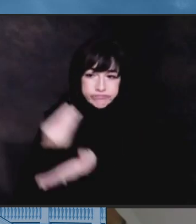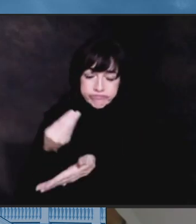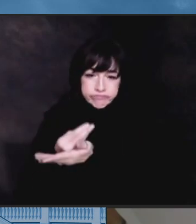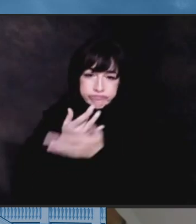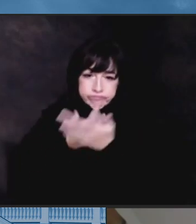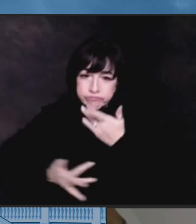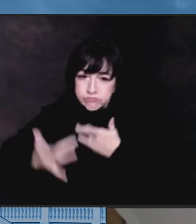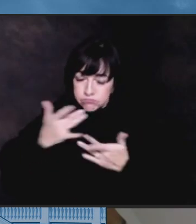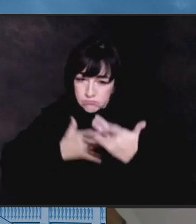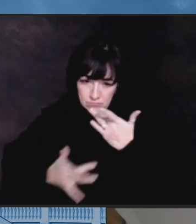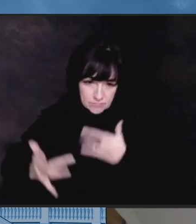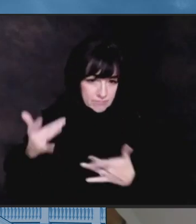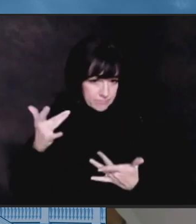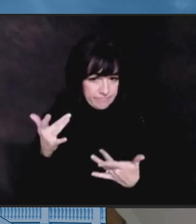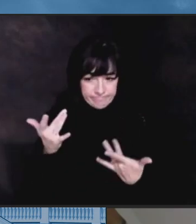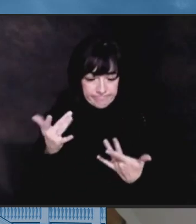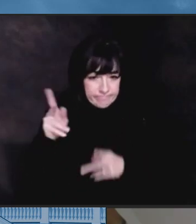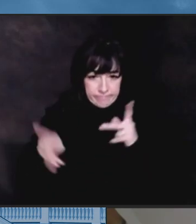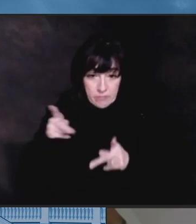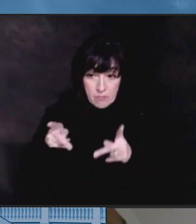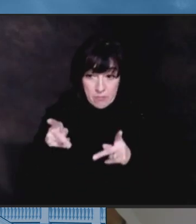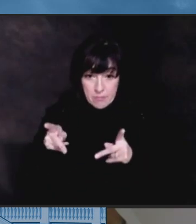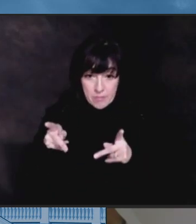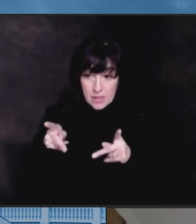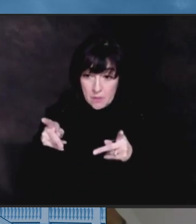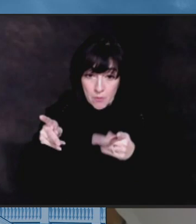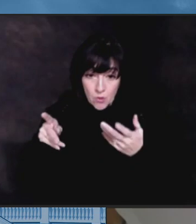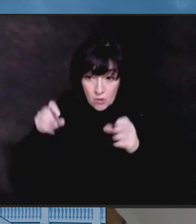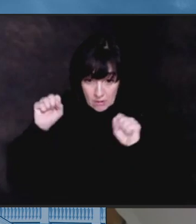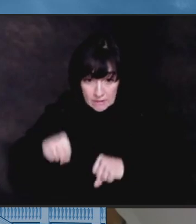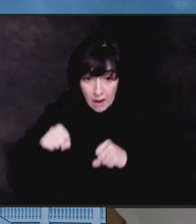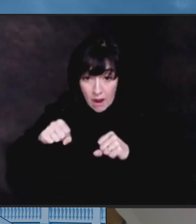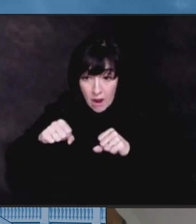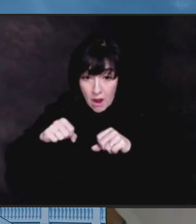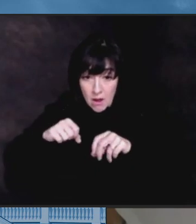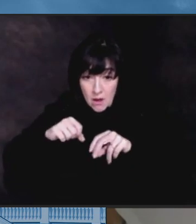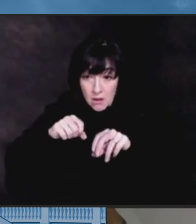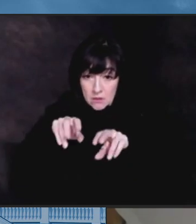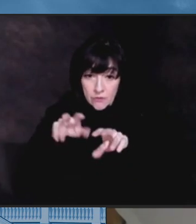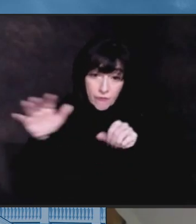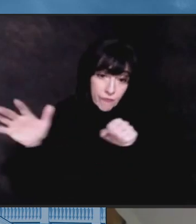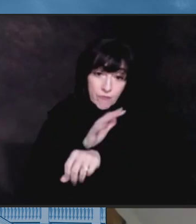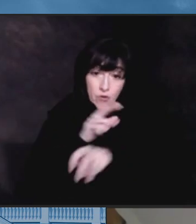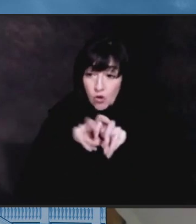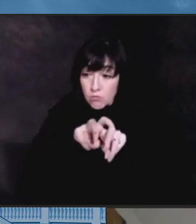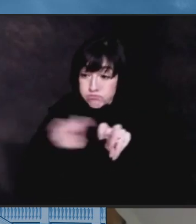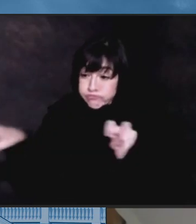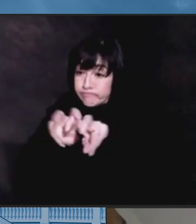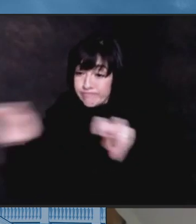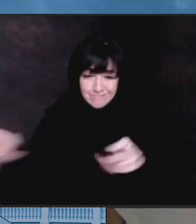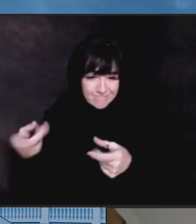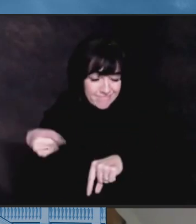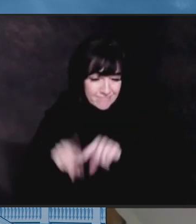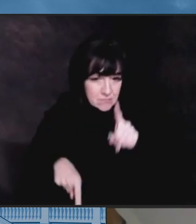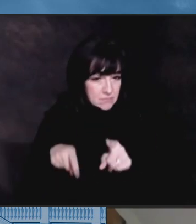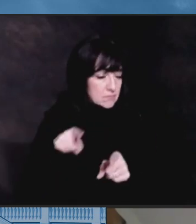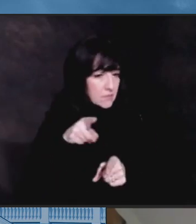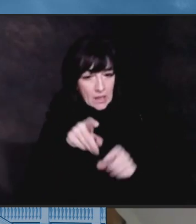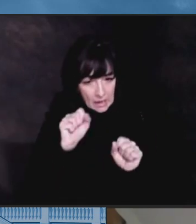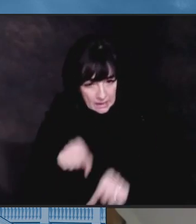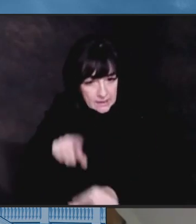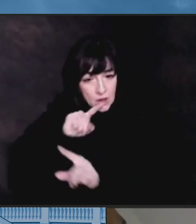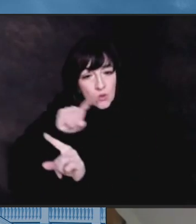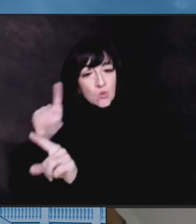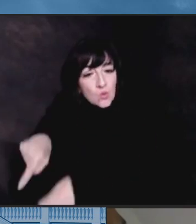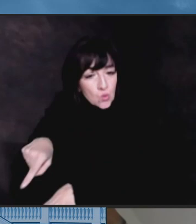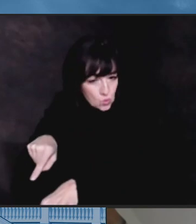places. And so if you need to go and get a takeout order tonight or tomorrow night or in the days to ahead,